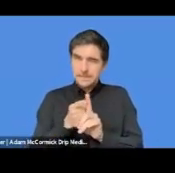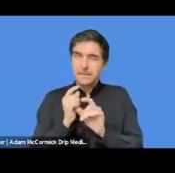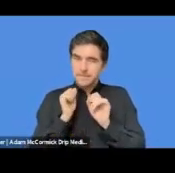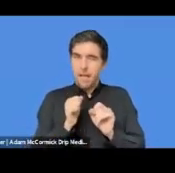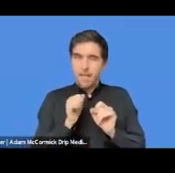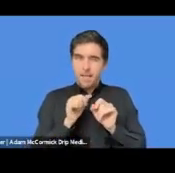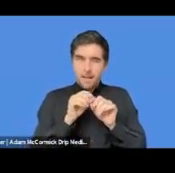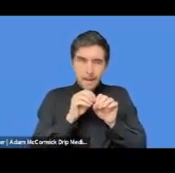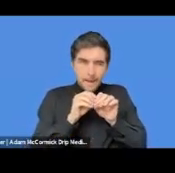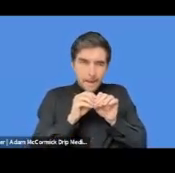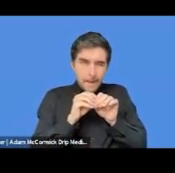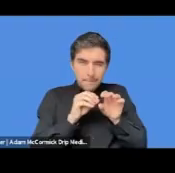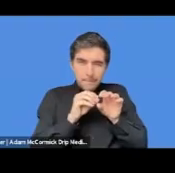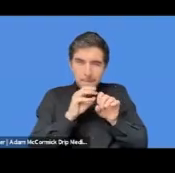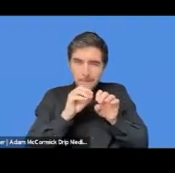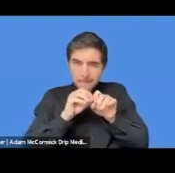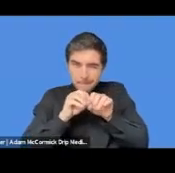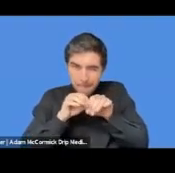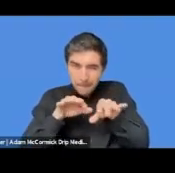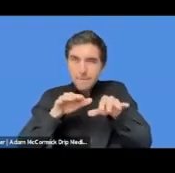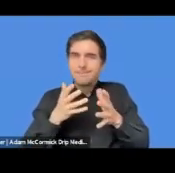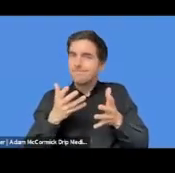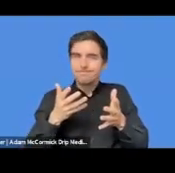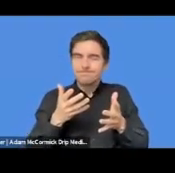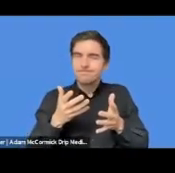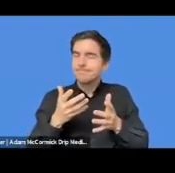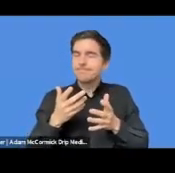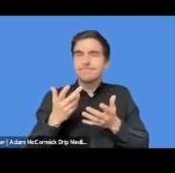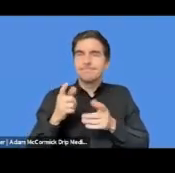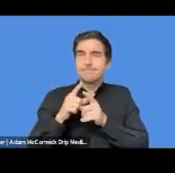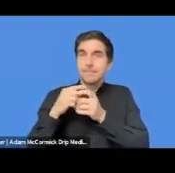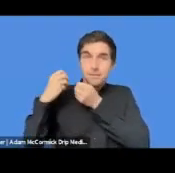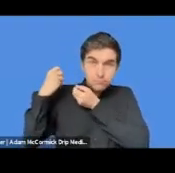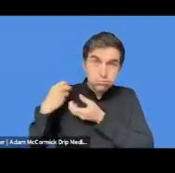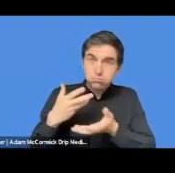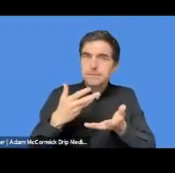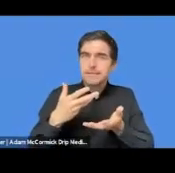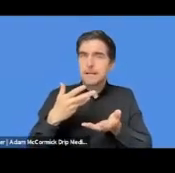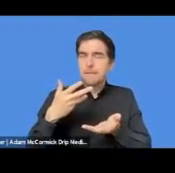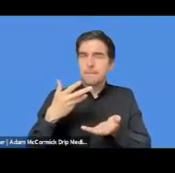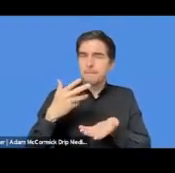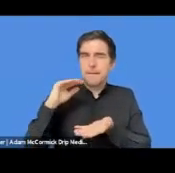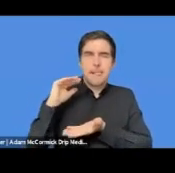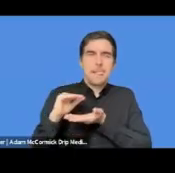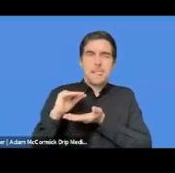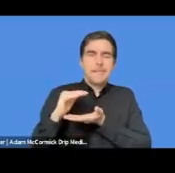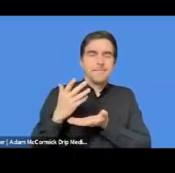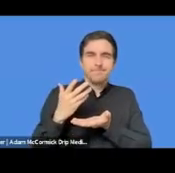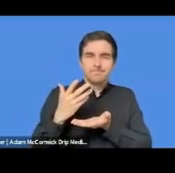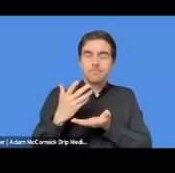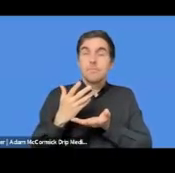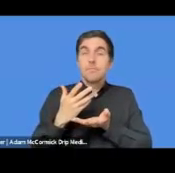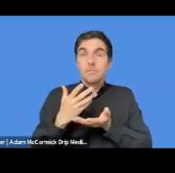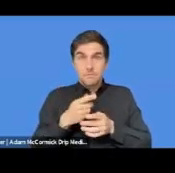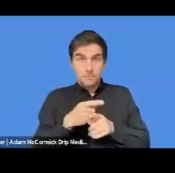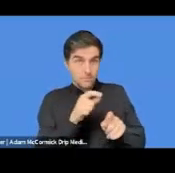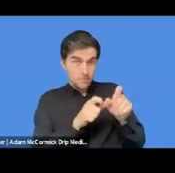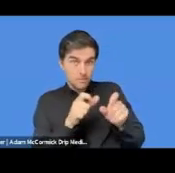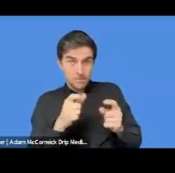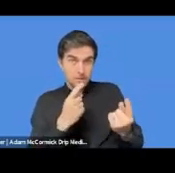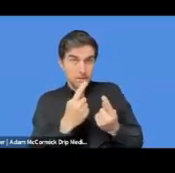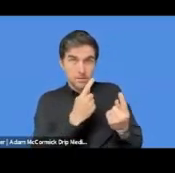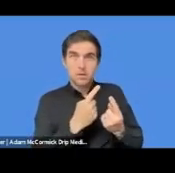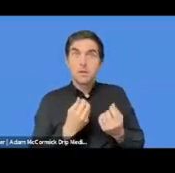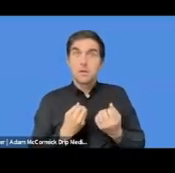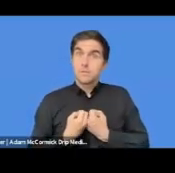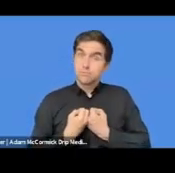can be able to use and replicate at the sub-district level. Limited infrastructure. So even at the community level,